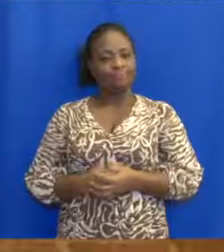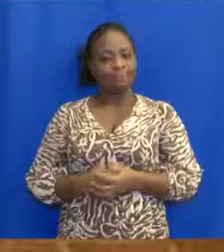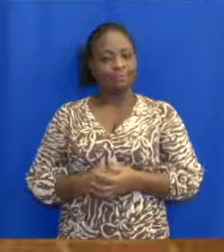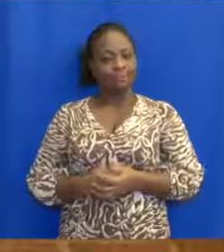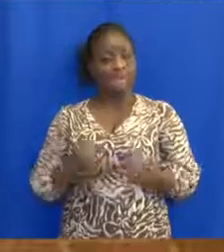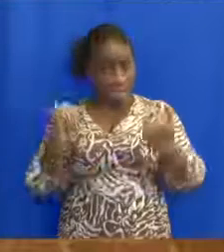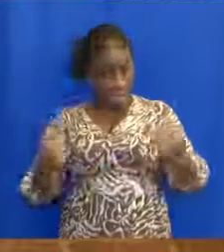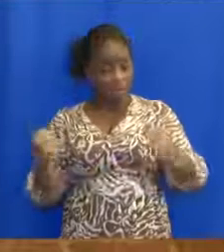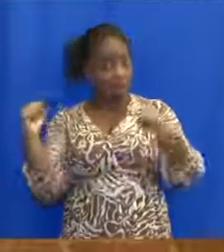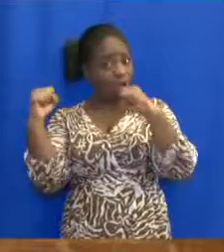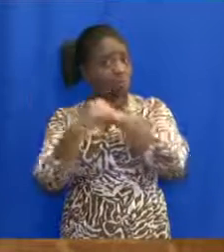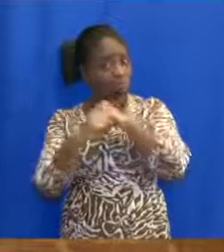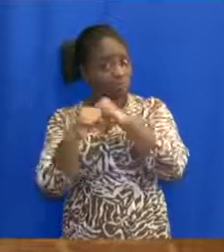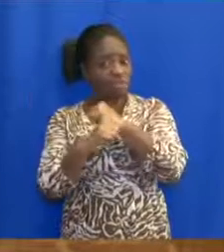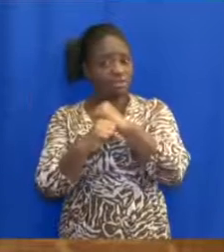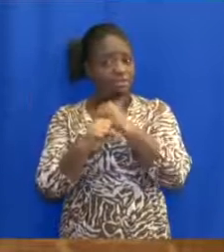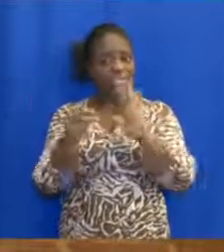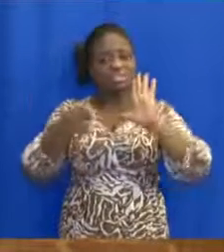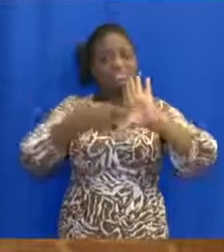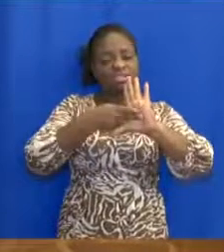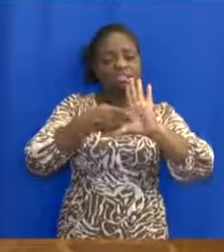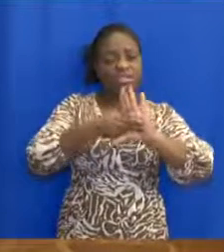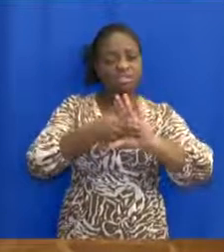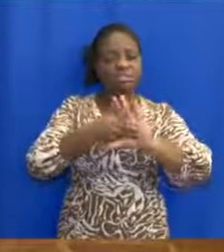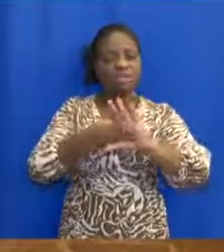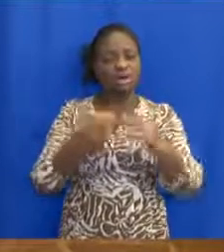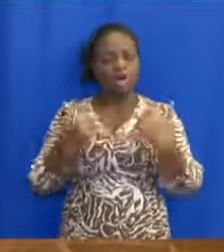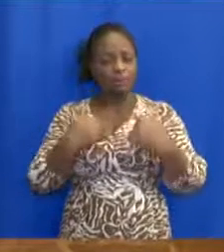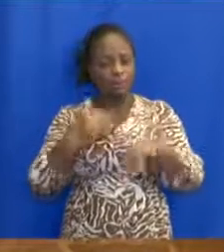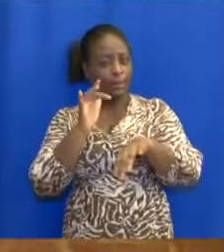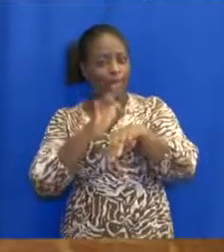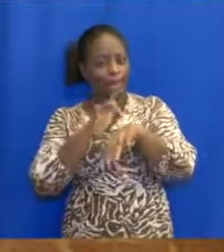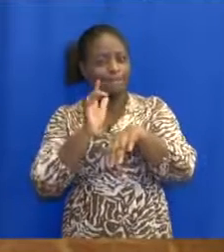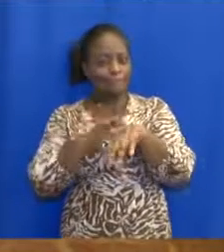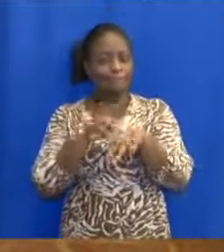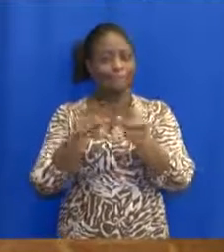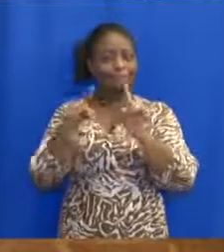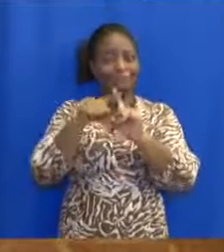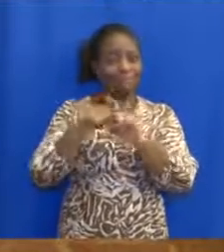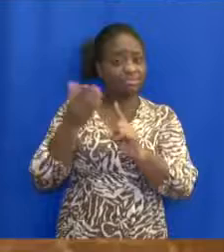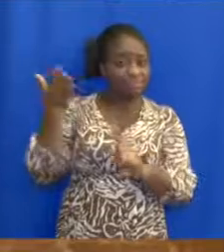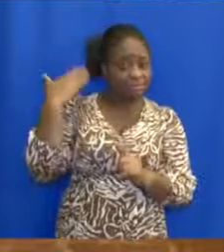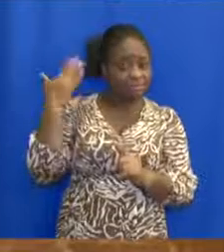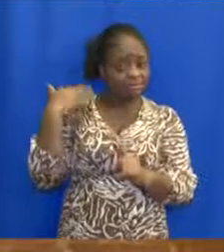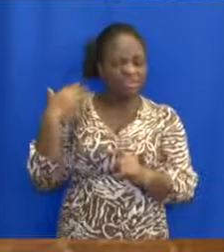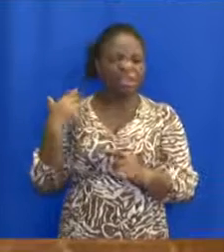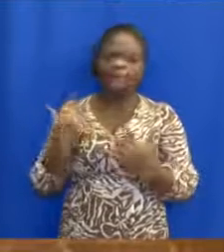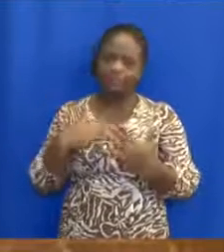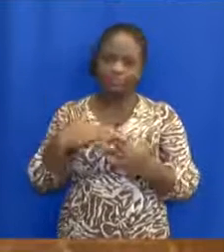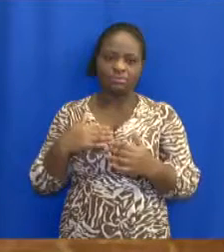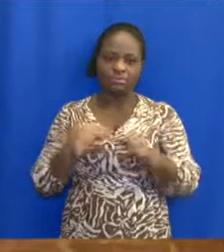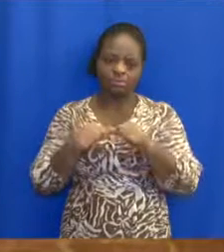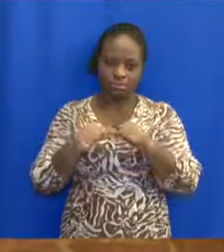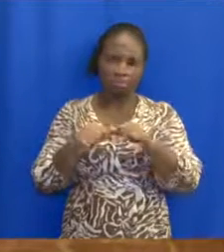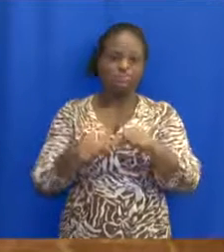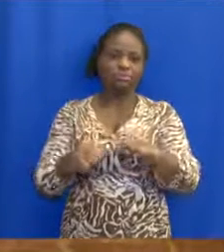Our fight against the stigmatizations of persons who have contracted COVID-19 continues in